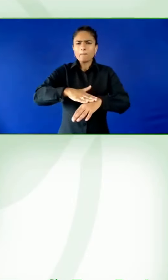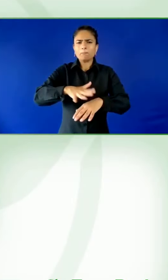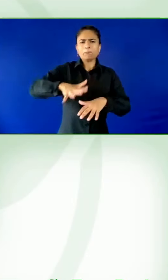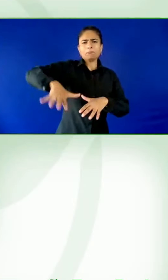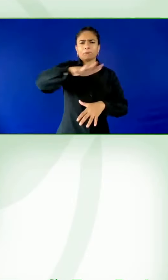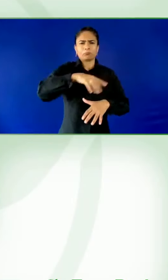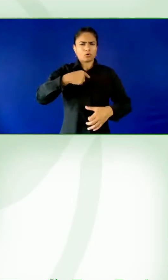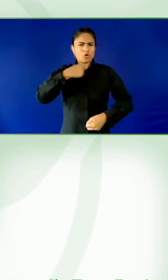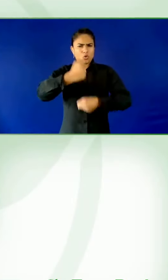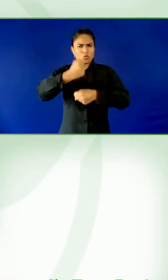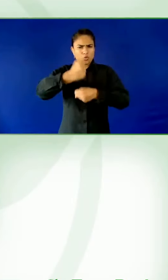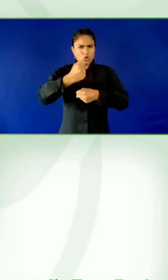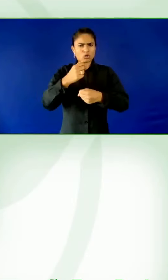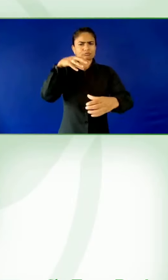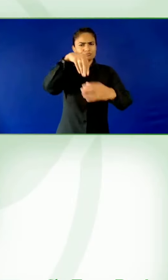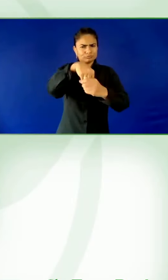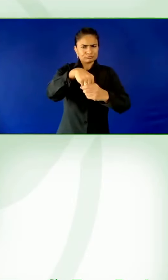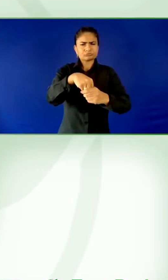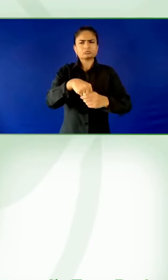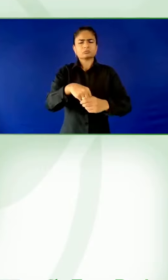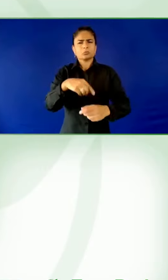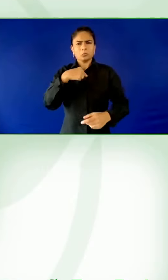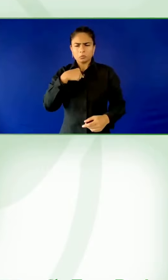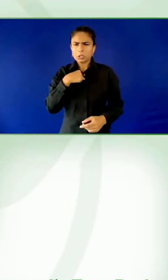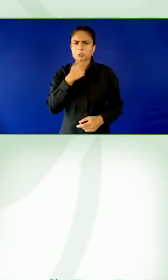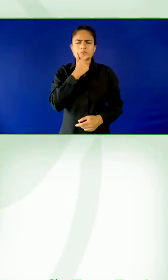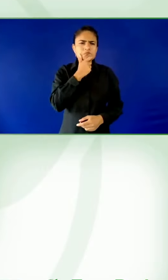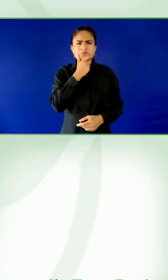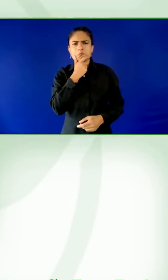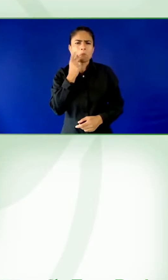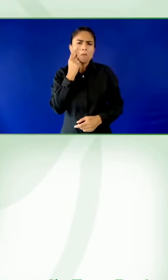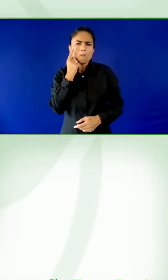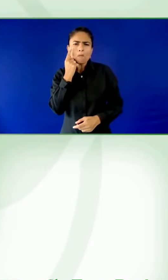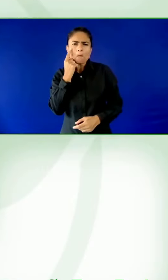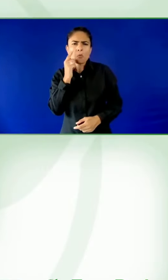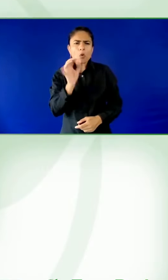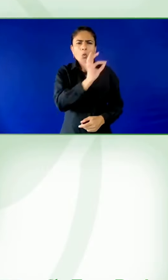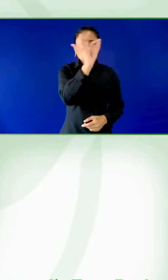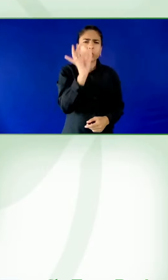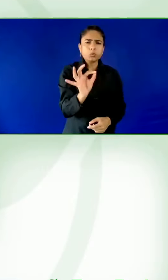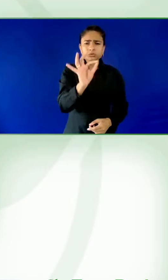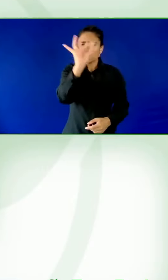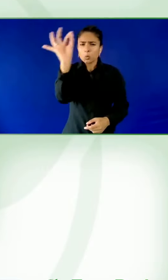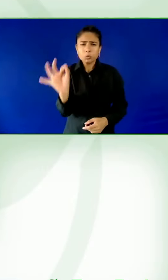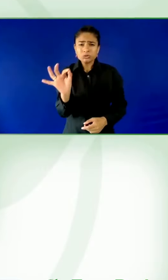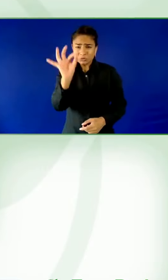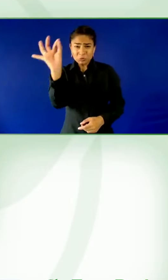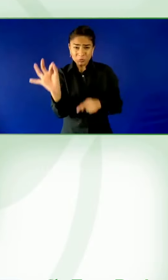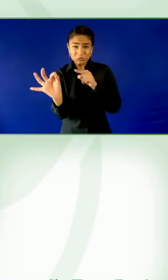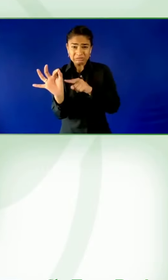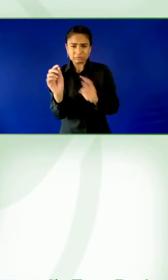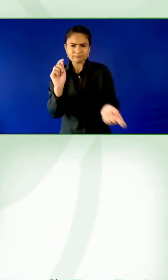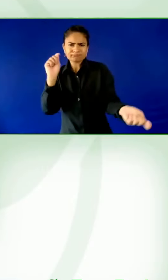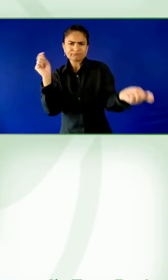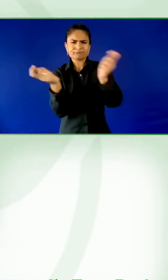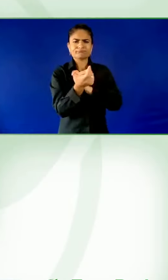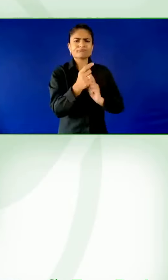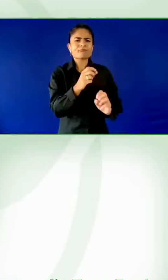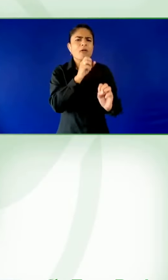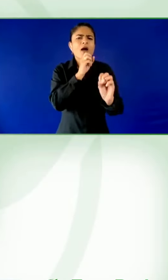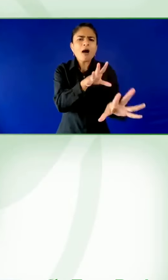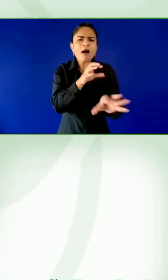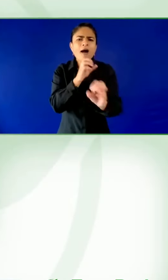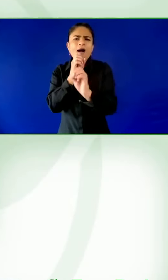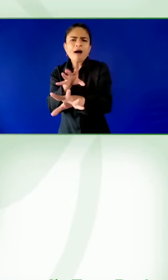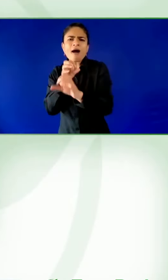is catalyzing the community for assistive solutions. So you can well understand that catalyzing